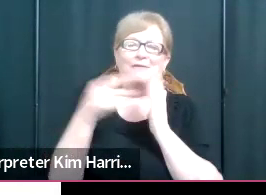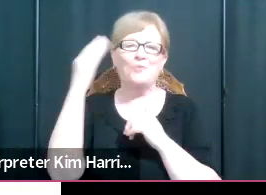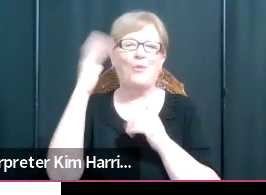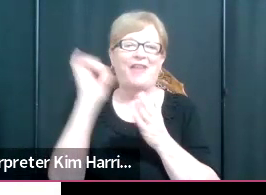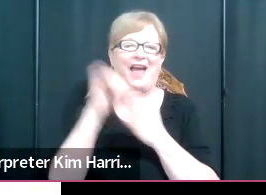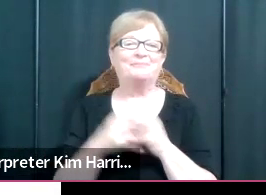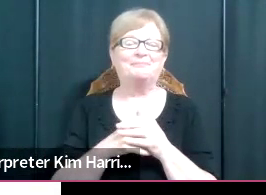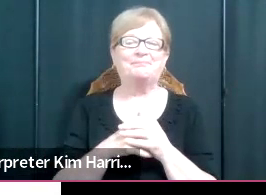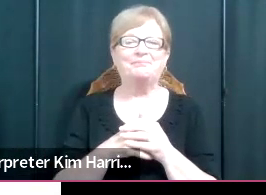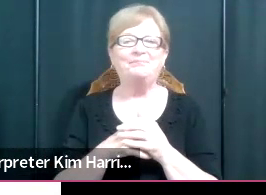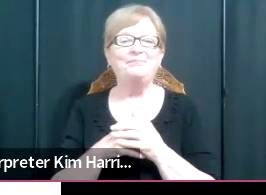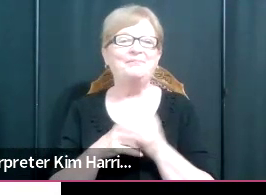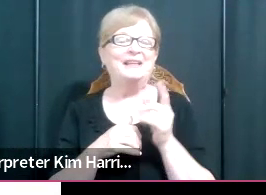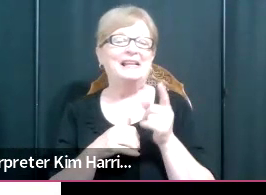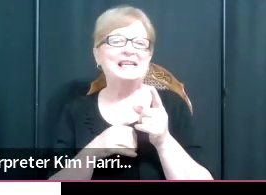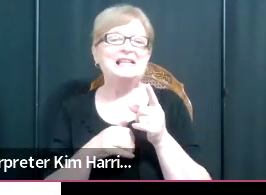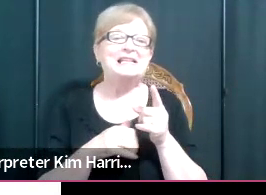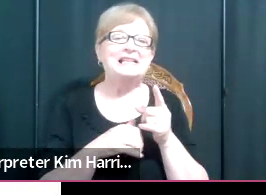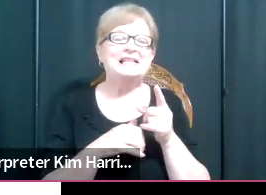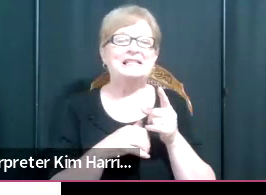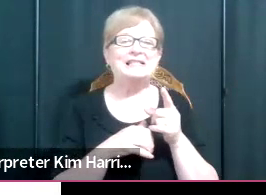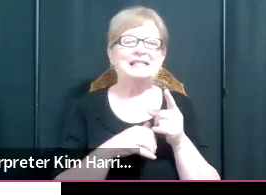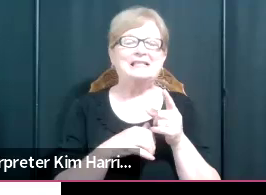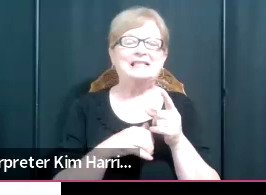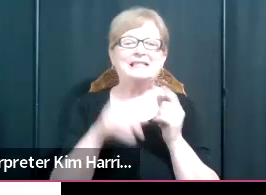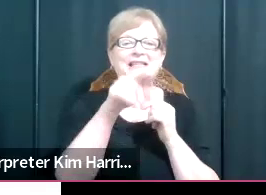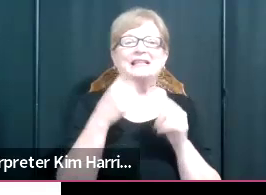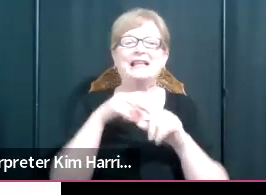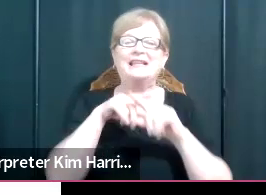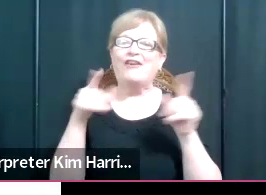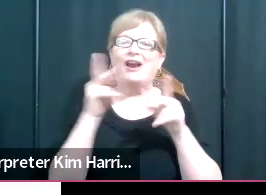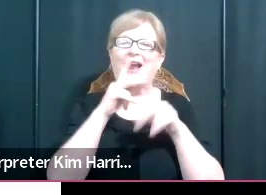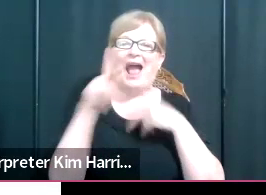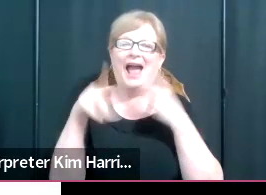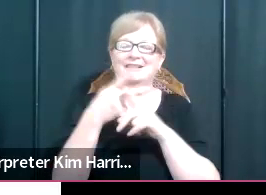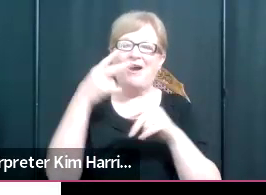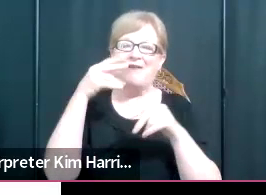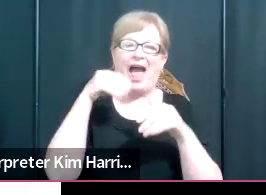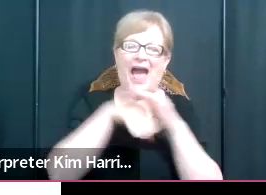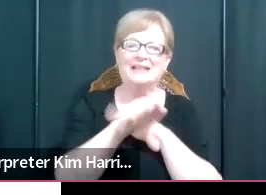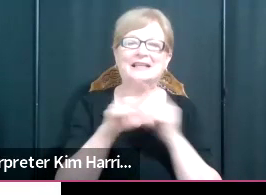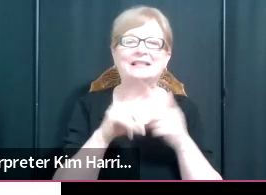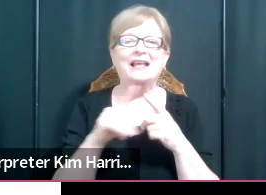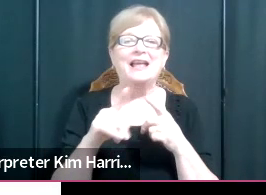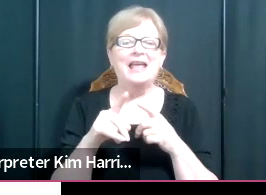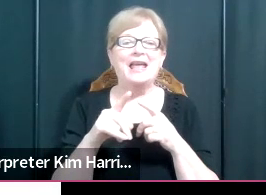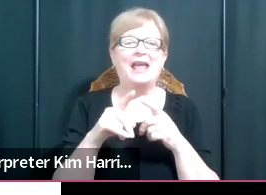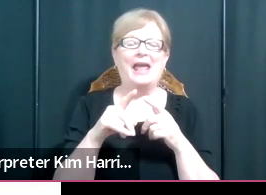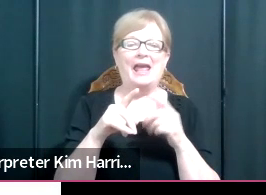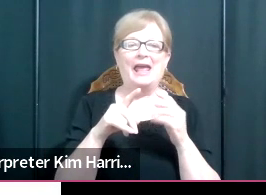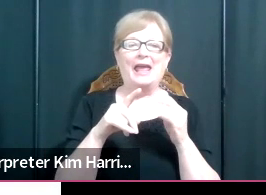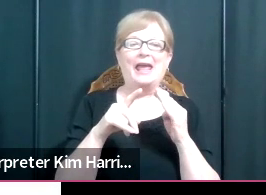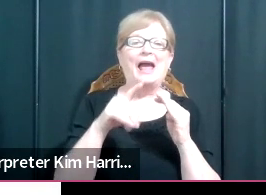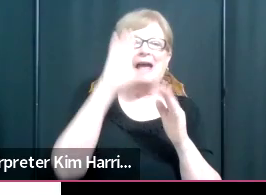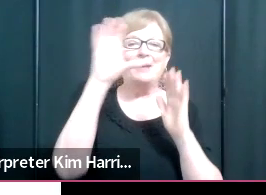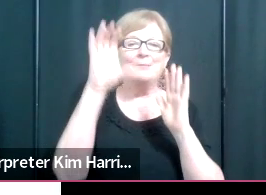This slide has a lot of AT for different types of access. It has images of a number of the switches that are available